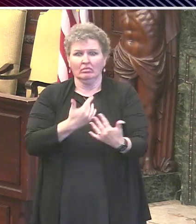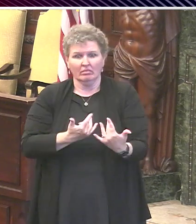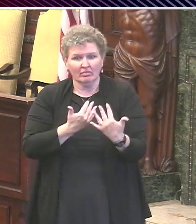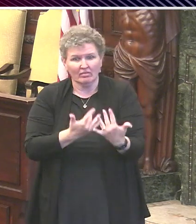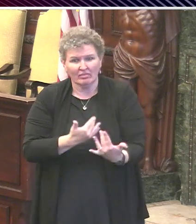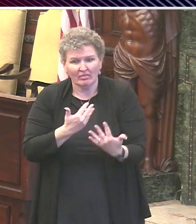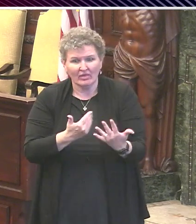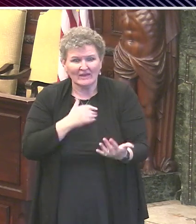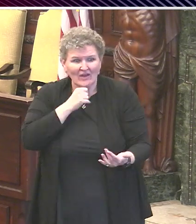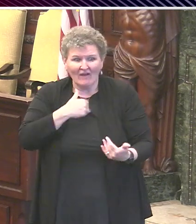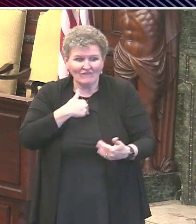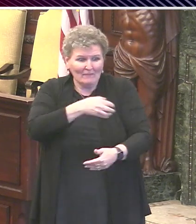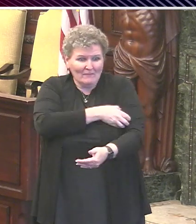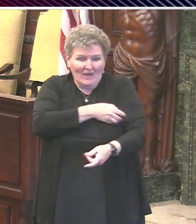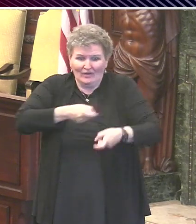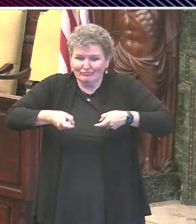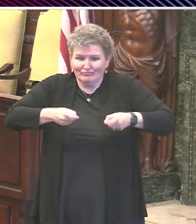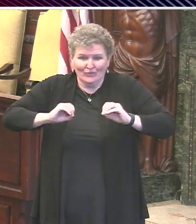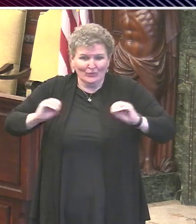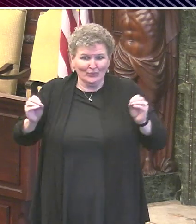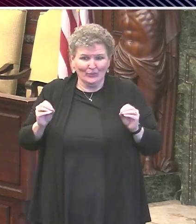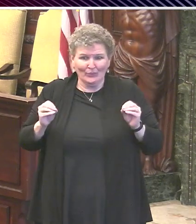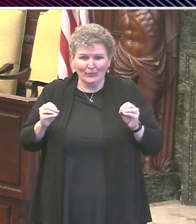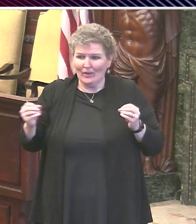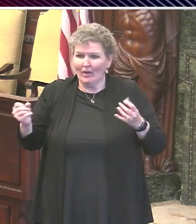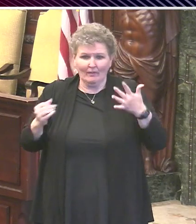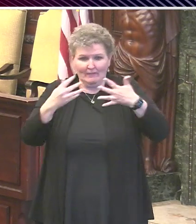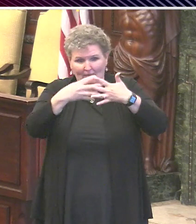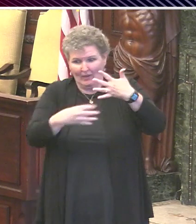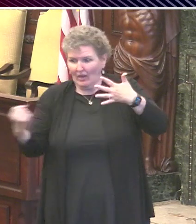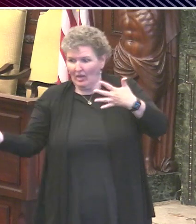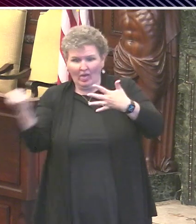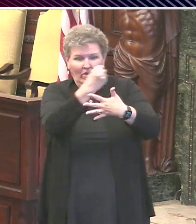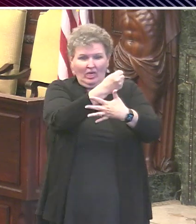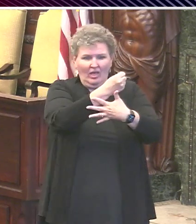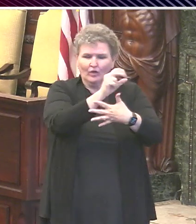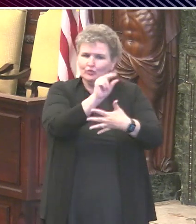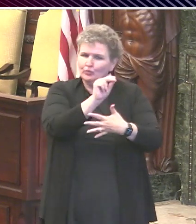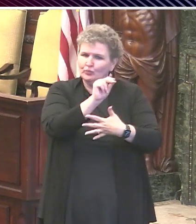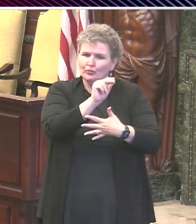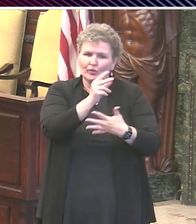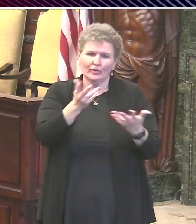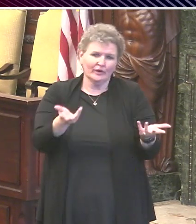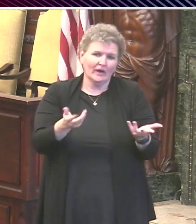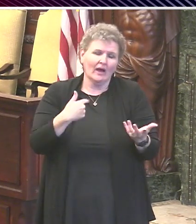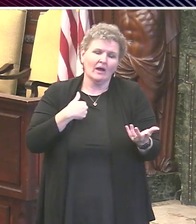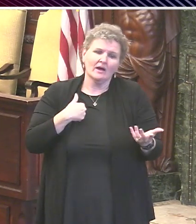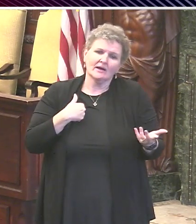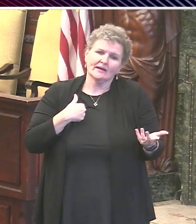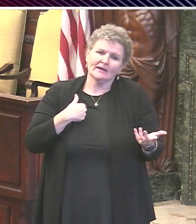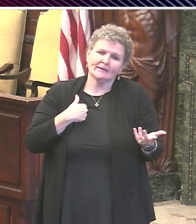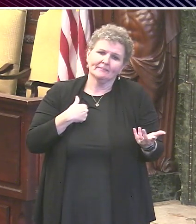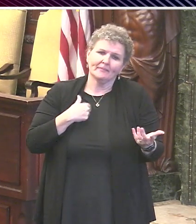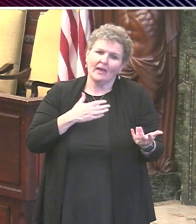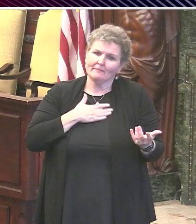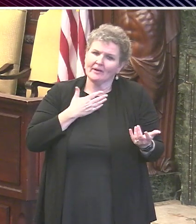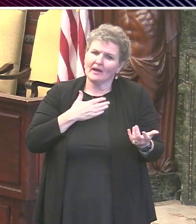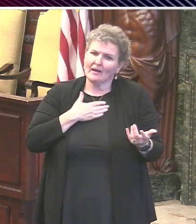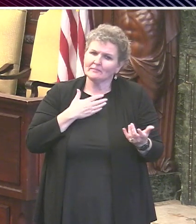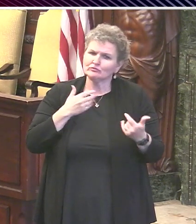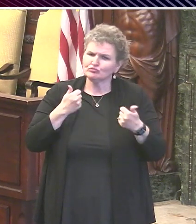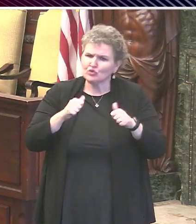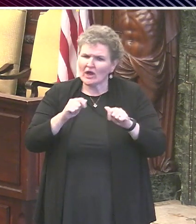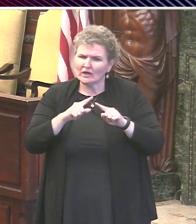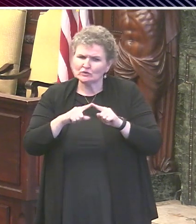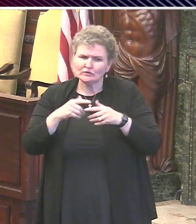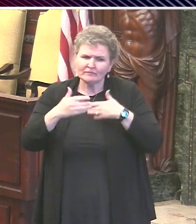to merely turn over properties. We're happy to explore that process and working with the